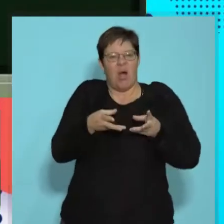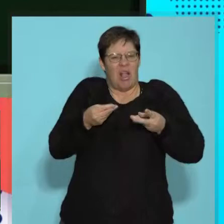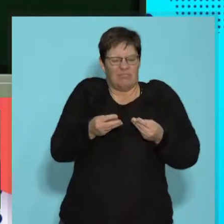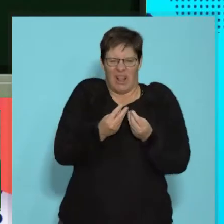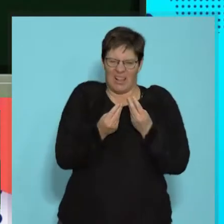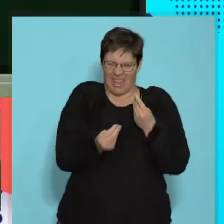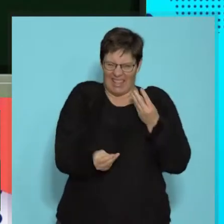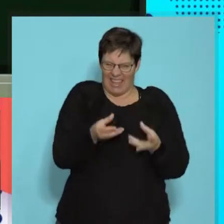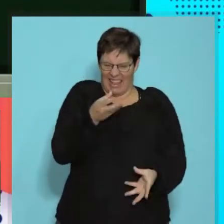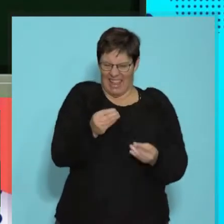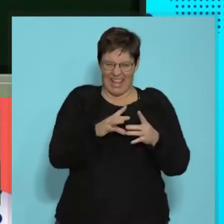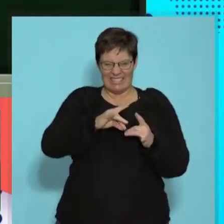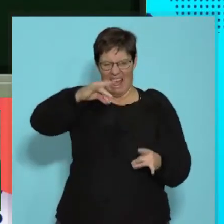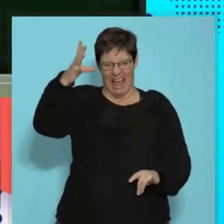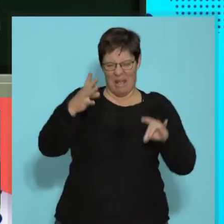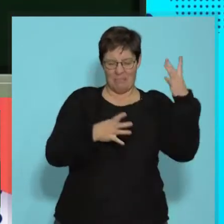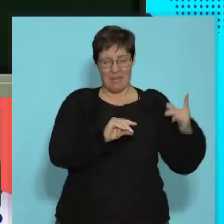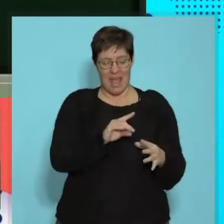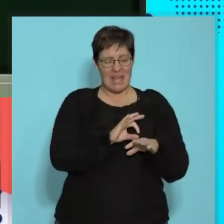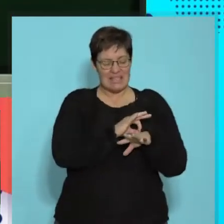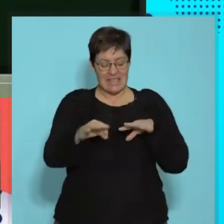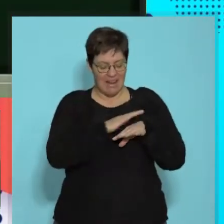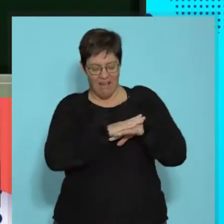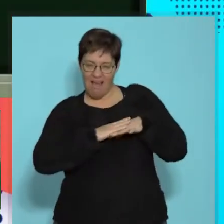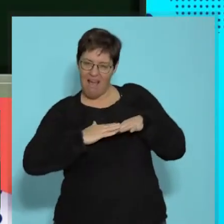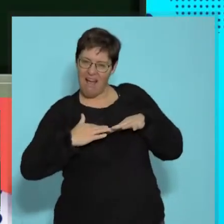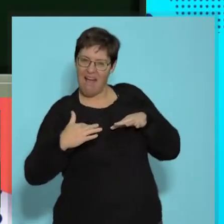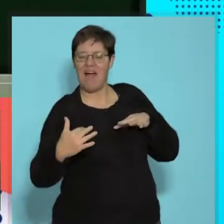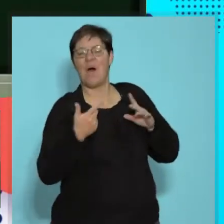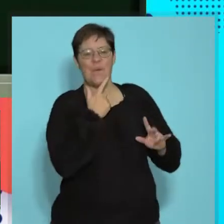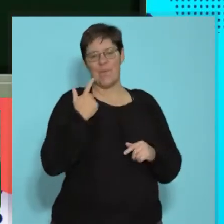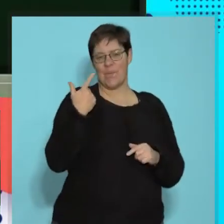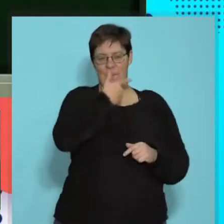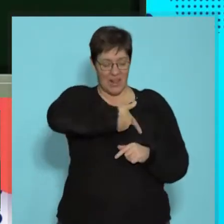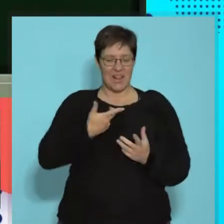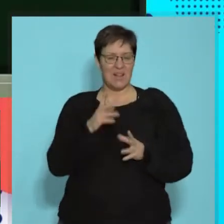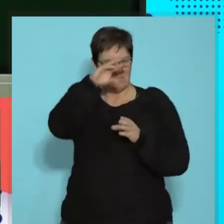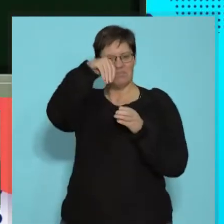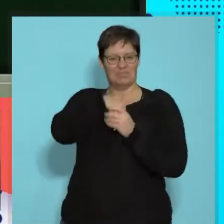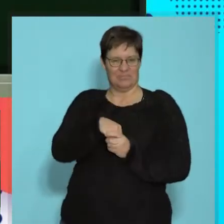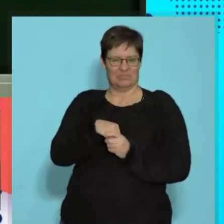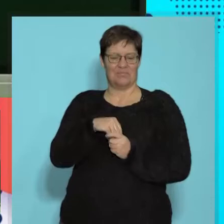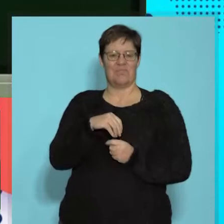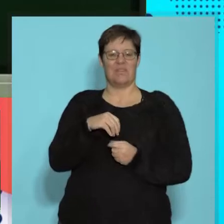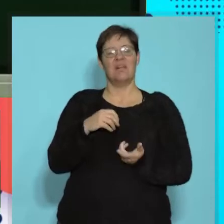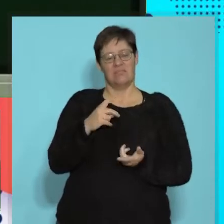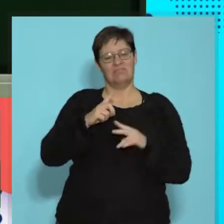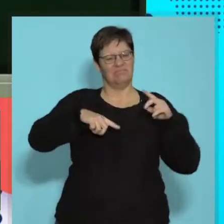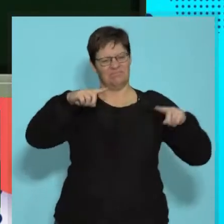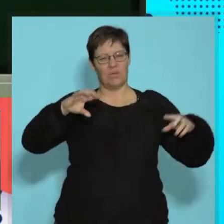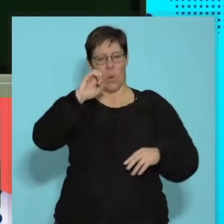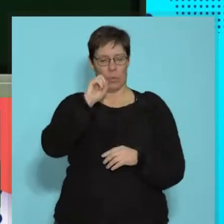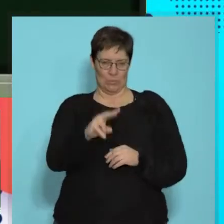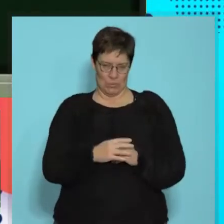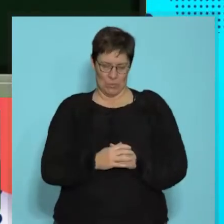and moist, and that beautiful skin is just well enough for it to be able to take in, all right, those different oxygen